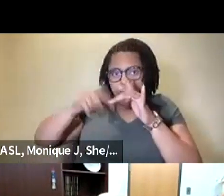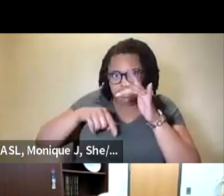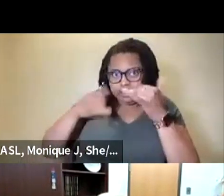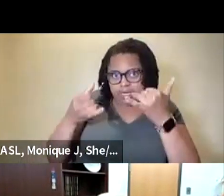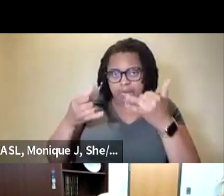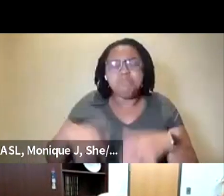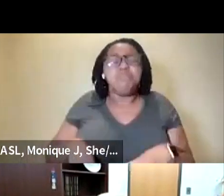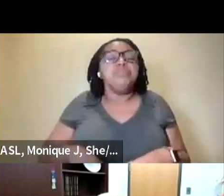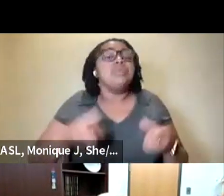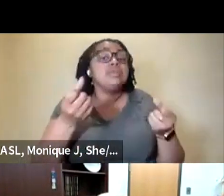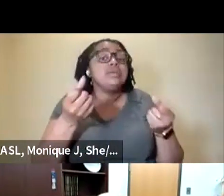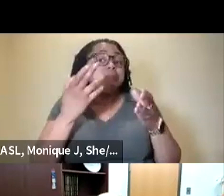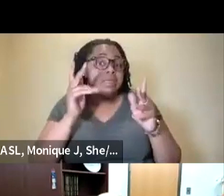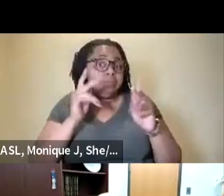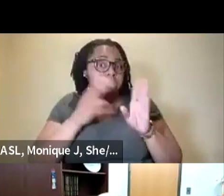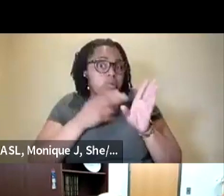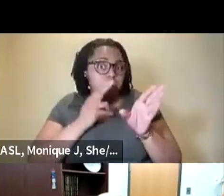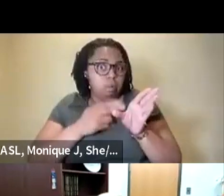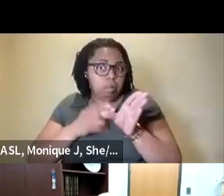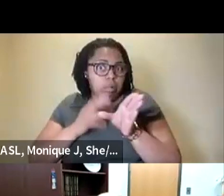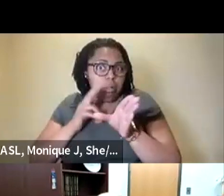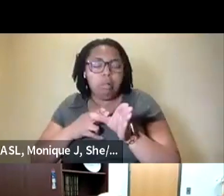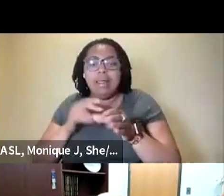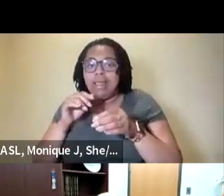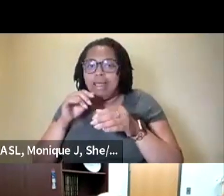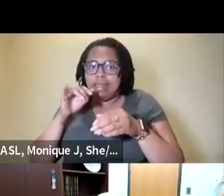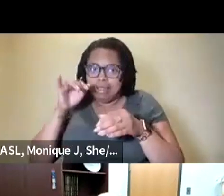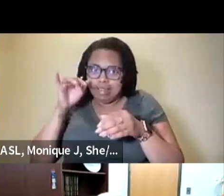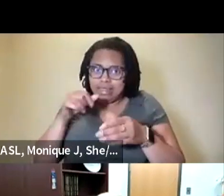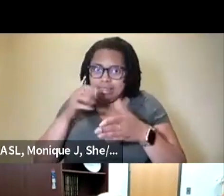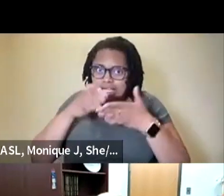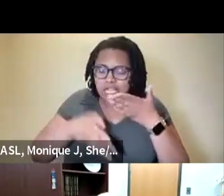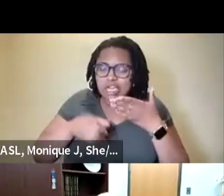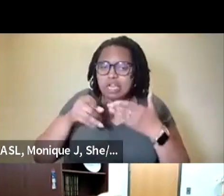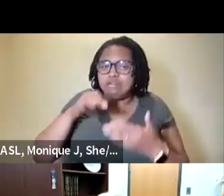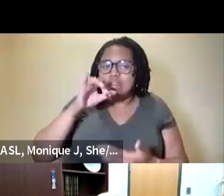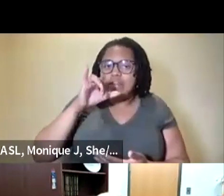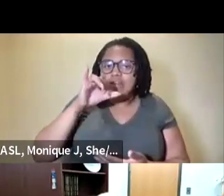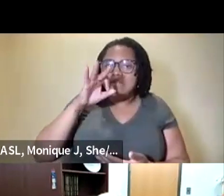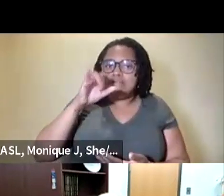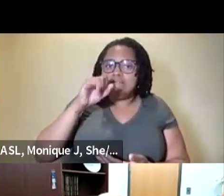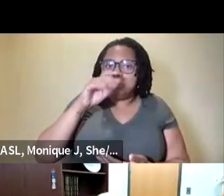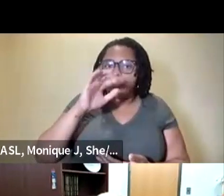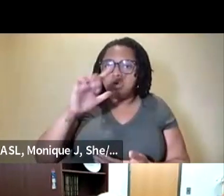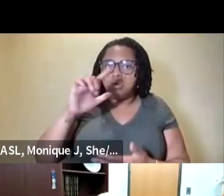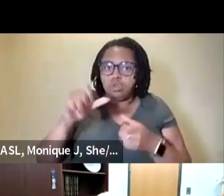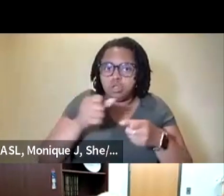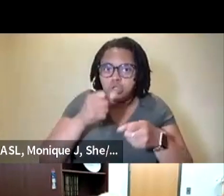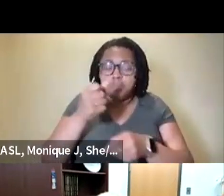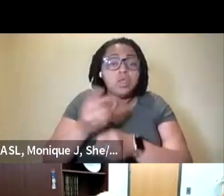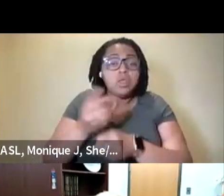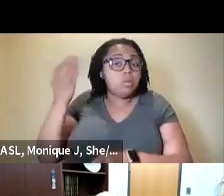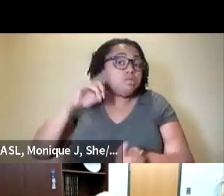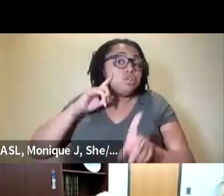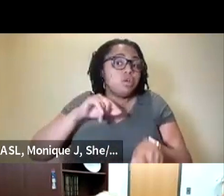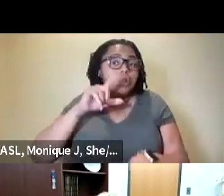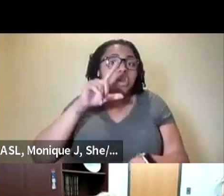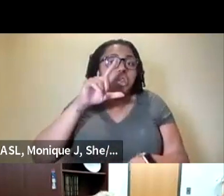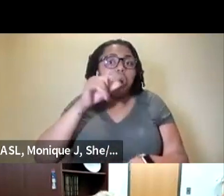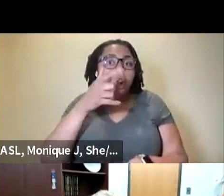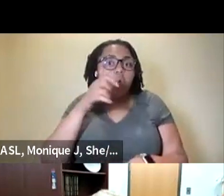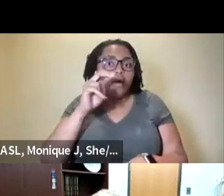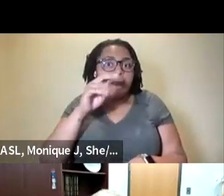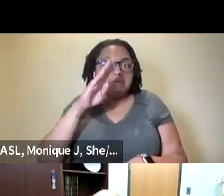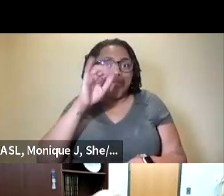several resignations at the end of this fiscal year. Previously reported are Logan Black and Hank